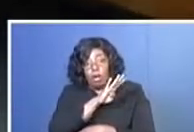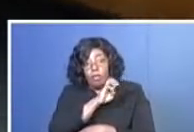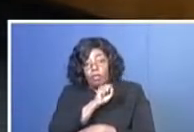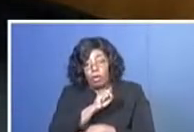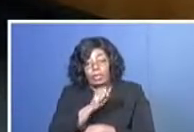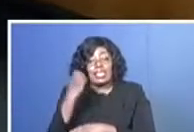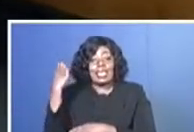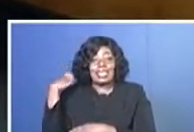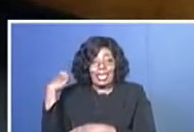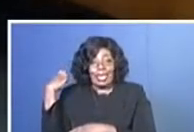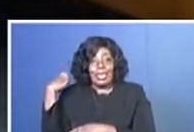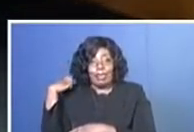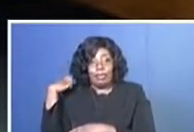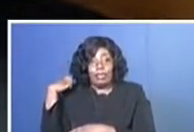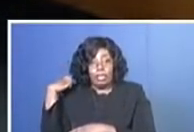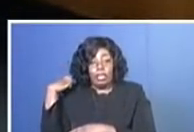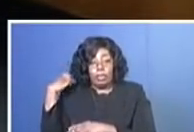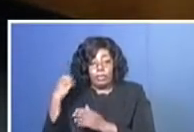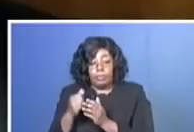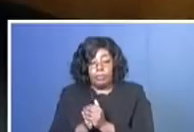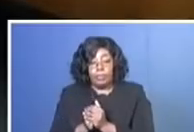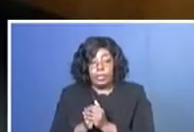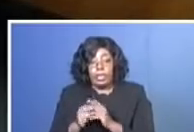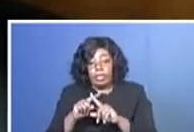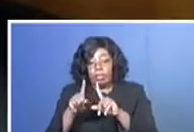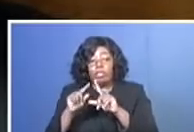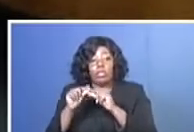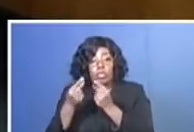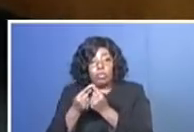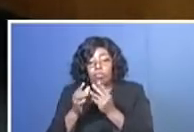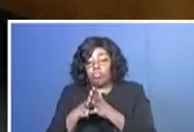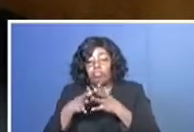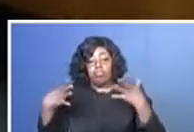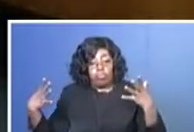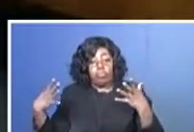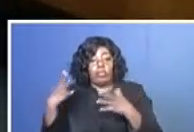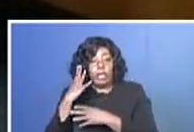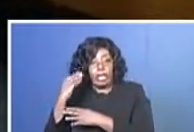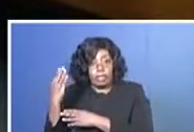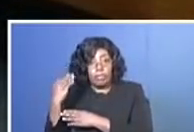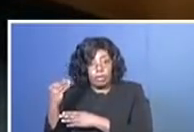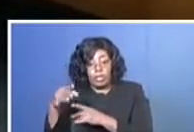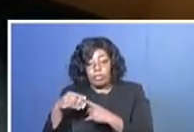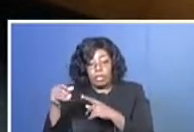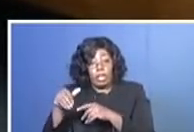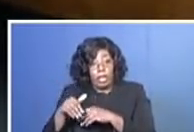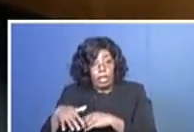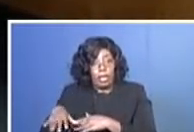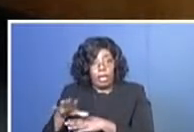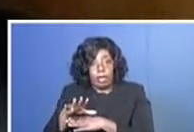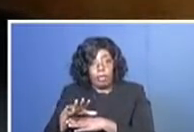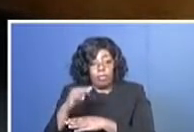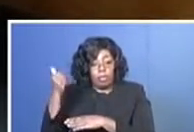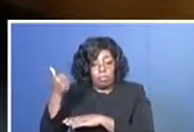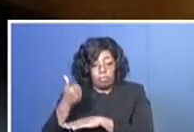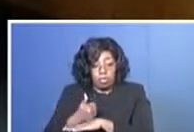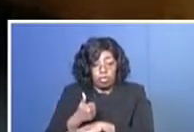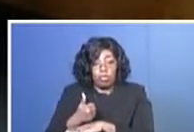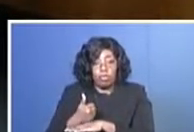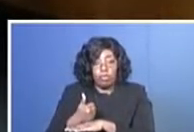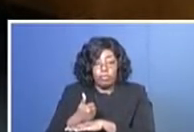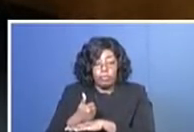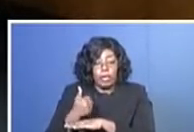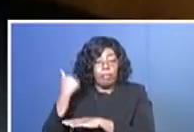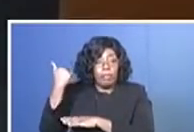Executive Chairman. The diverse group has vast experience in their chosen fields, including administration, tourism, and